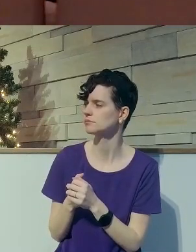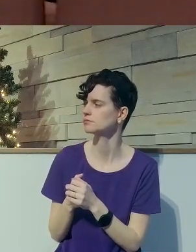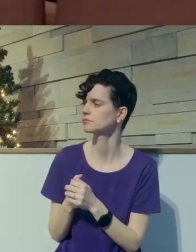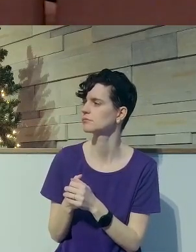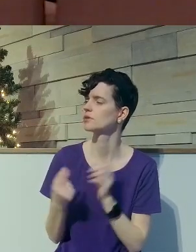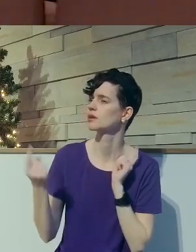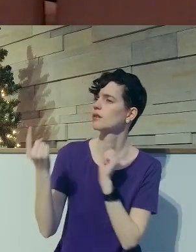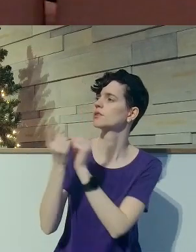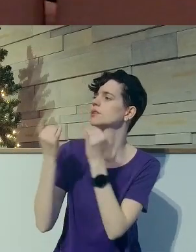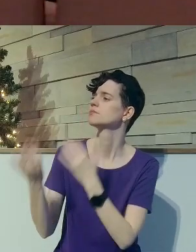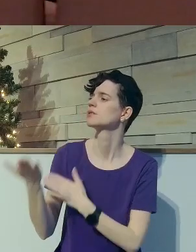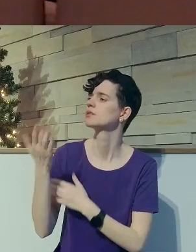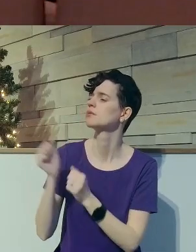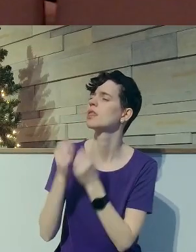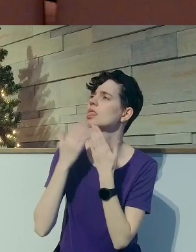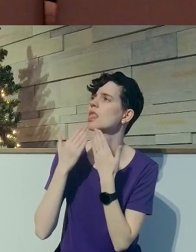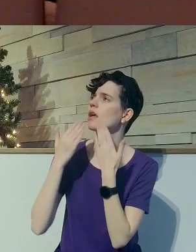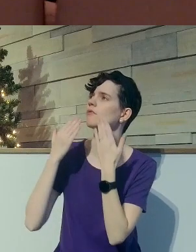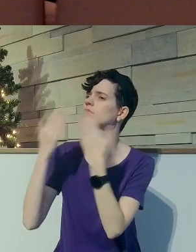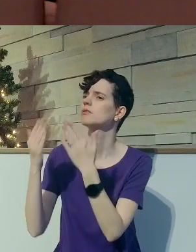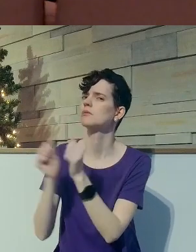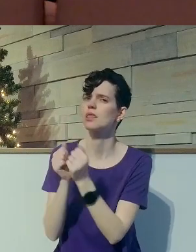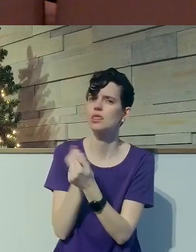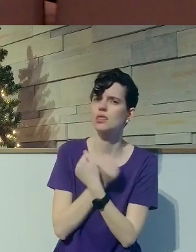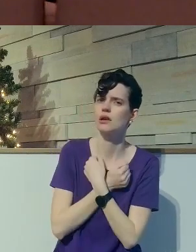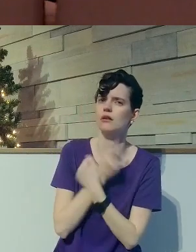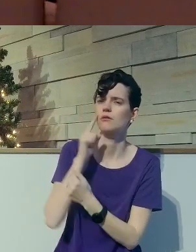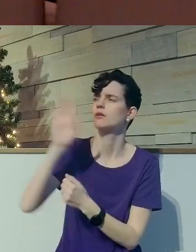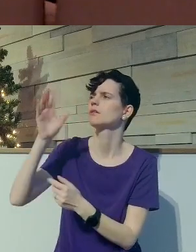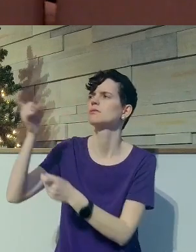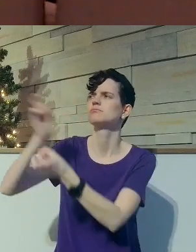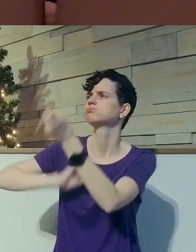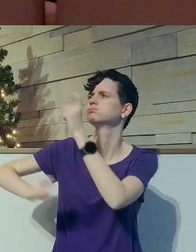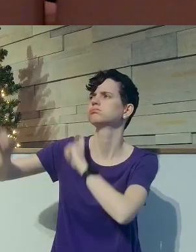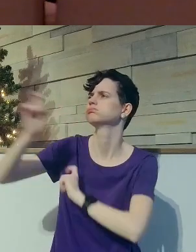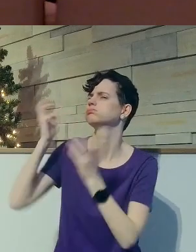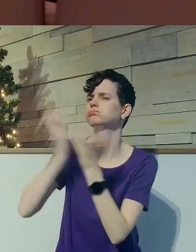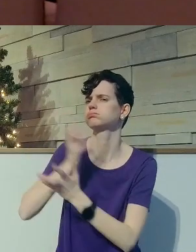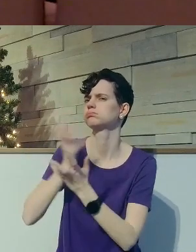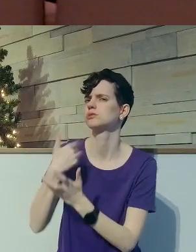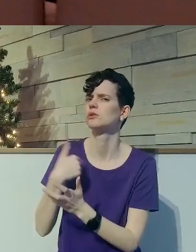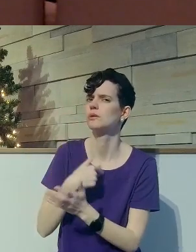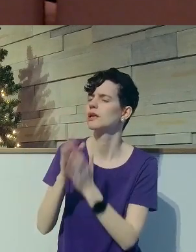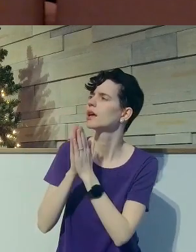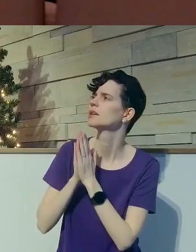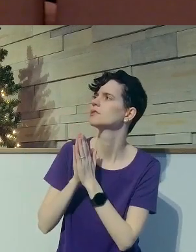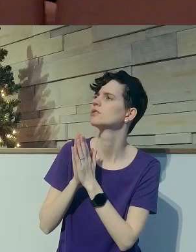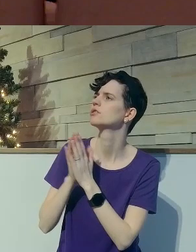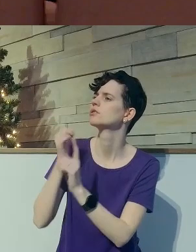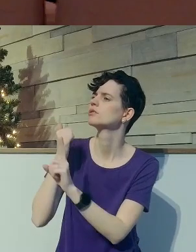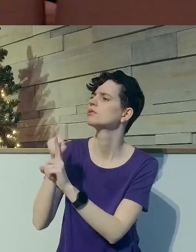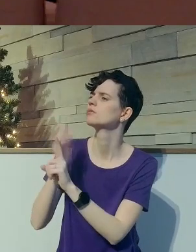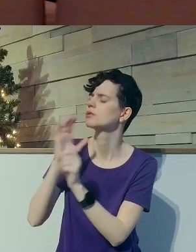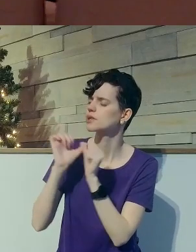We come before you this morning with gratitude and with love for your generosity. And Lord, we ask that you would